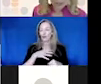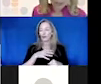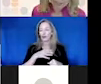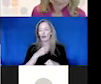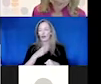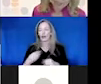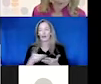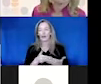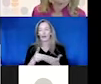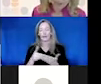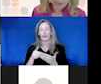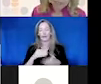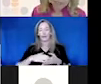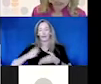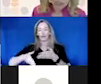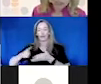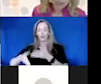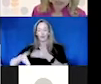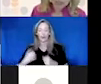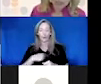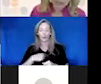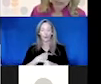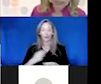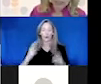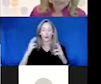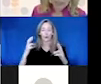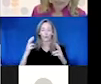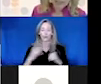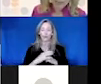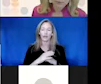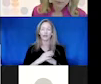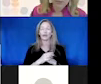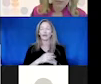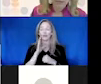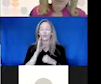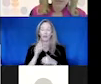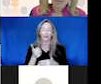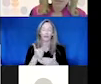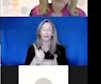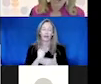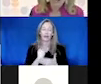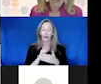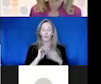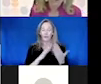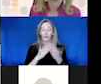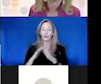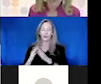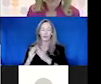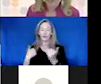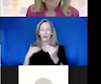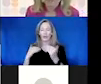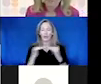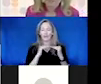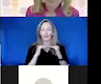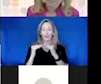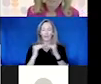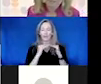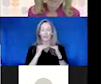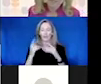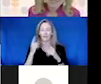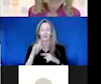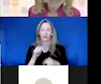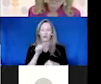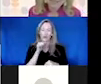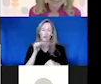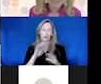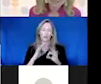each of these insights will help our state achieve health equity and improve health outcomes for Arizona families.